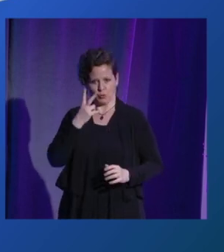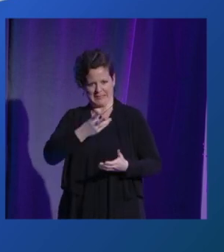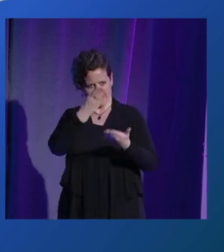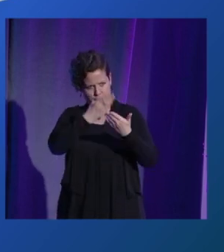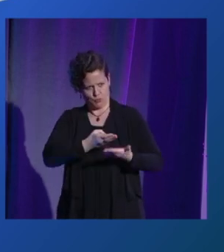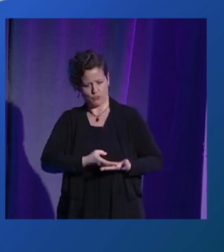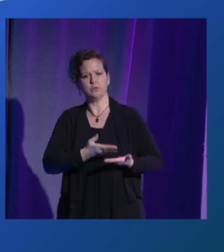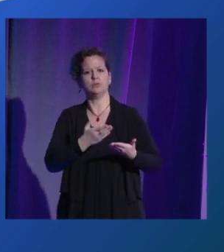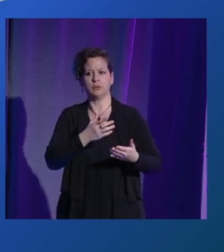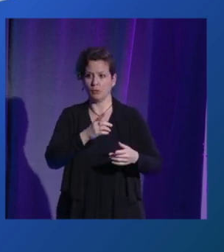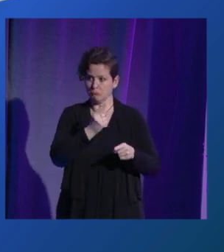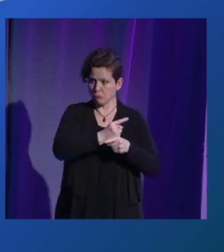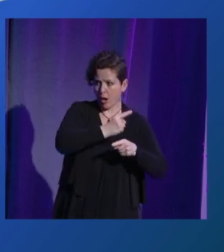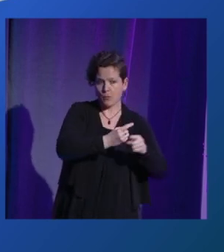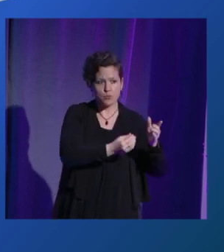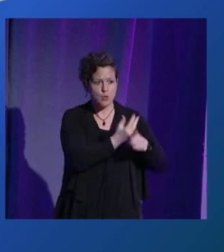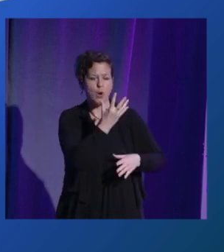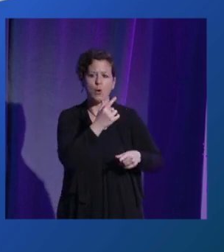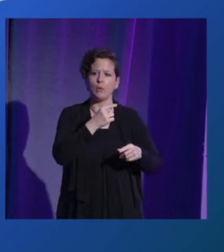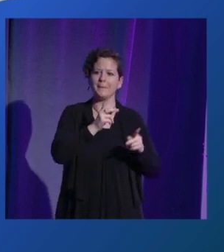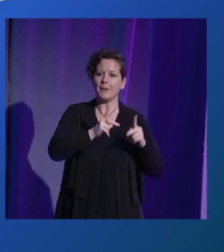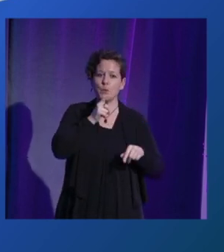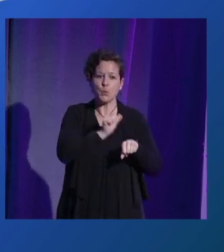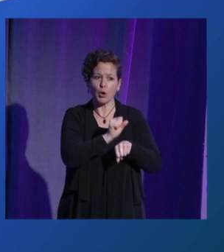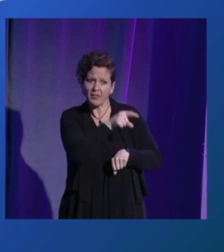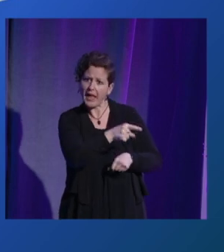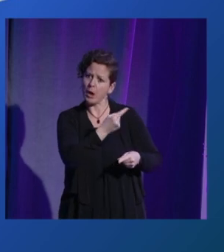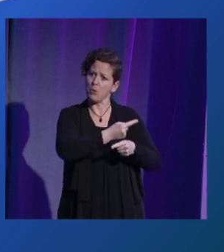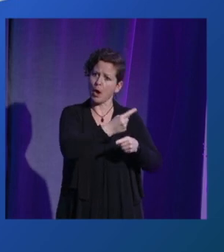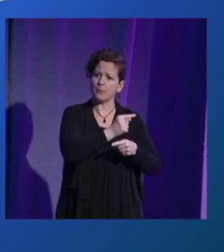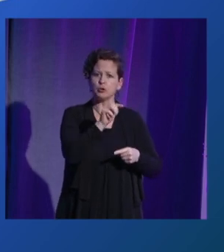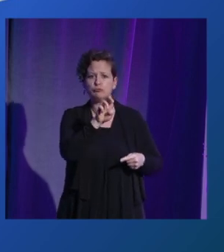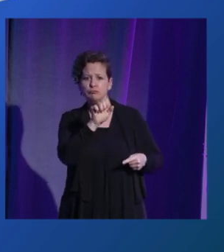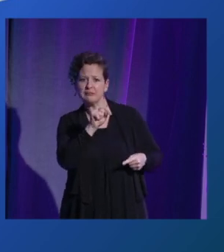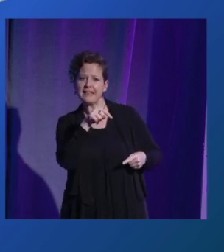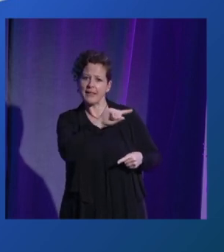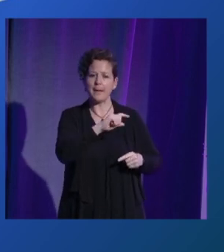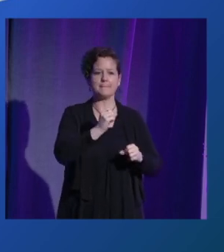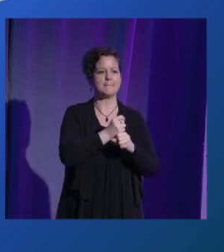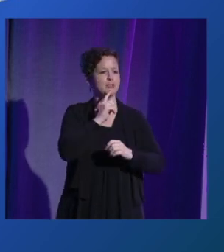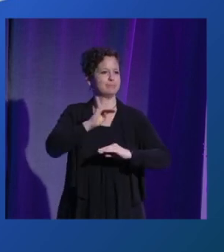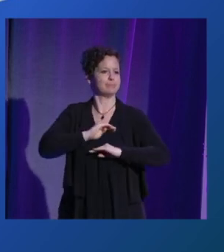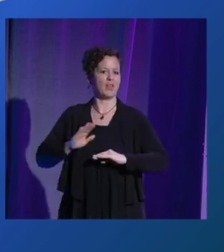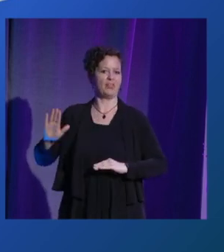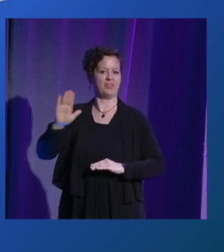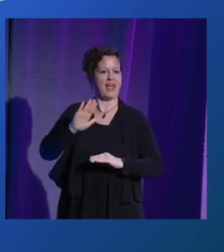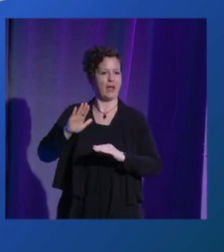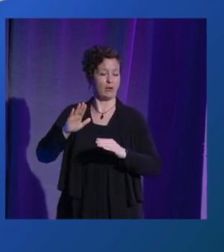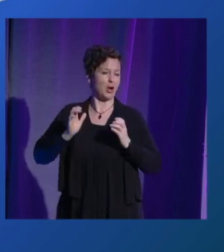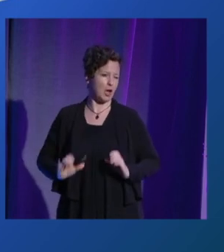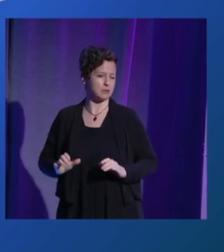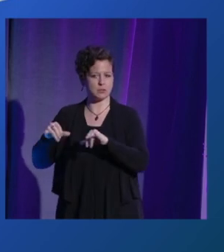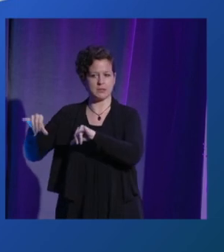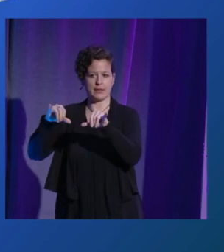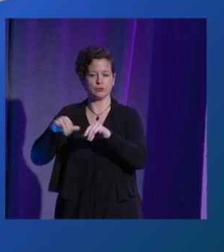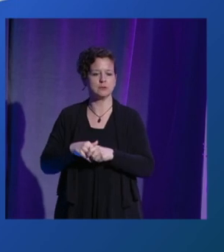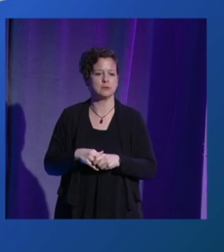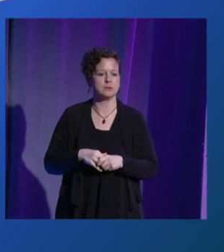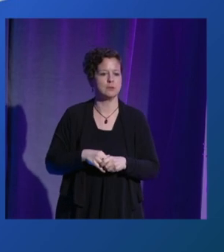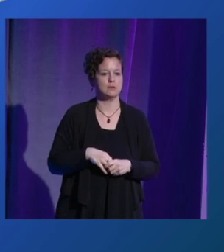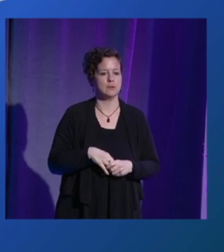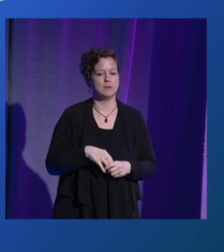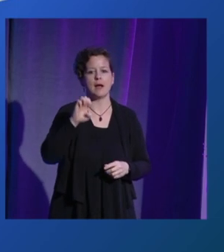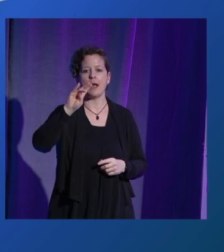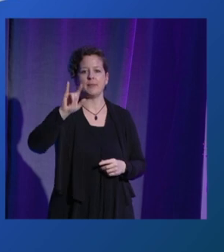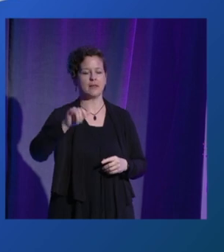know where their uh their ingredient are coming from and and uh whether they meet their standards that's that's really helpful thank you um